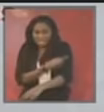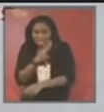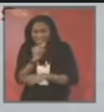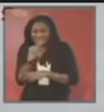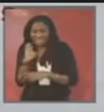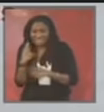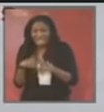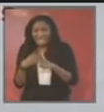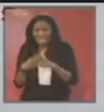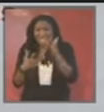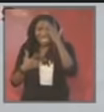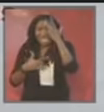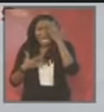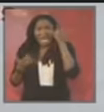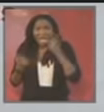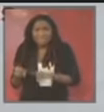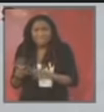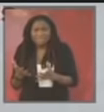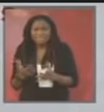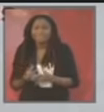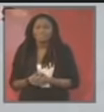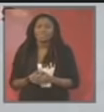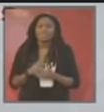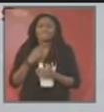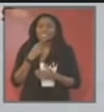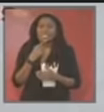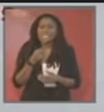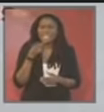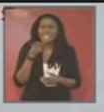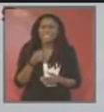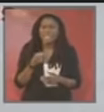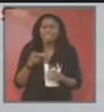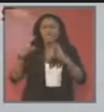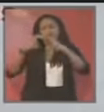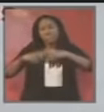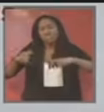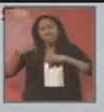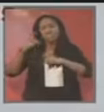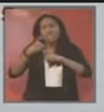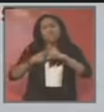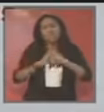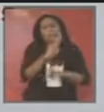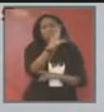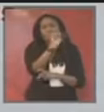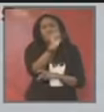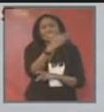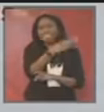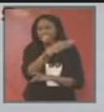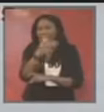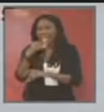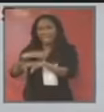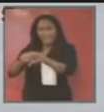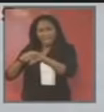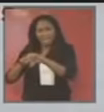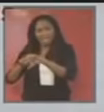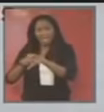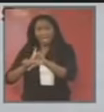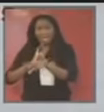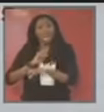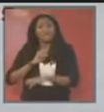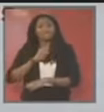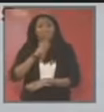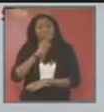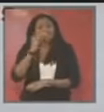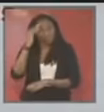to actually are the ones coming out of the US and the UK. We know for sure that within the US,